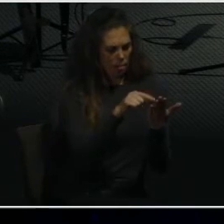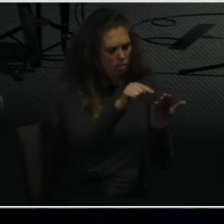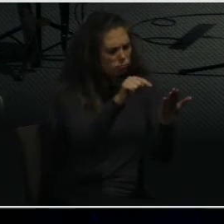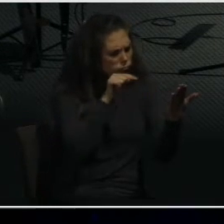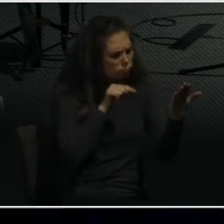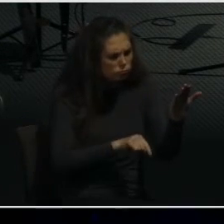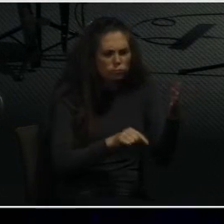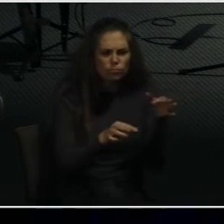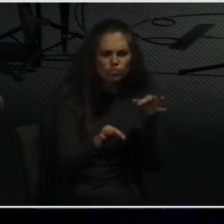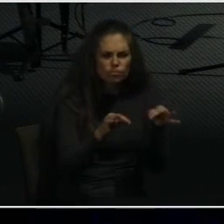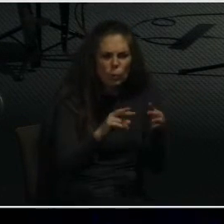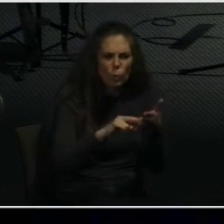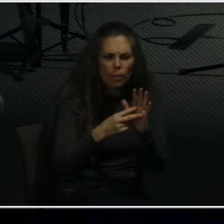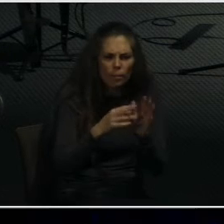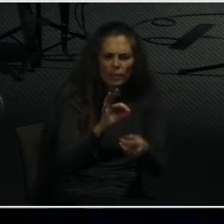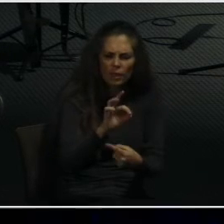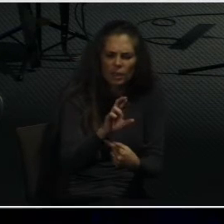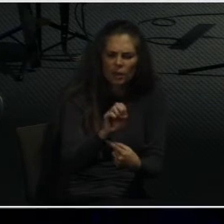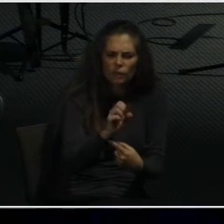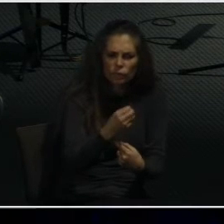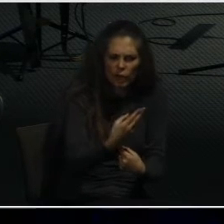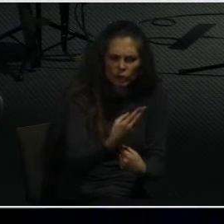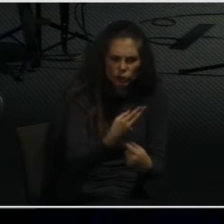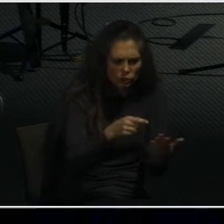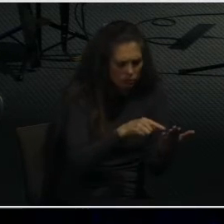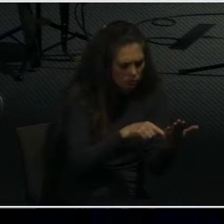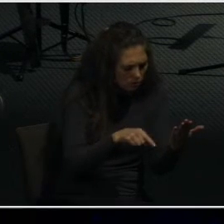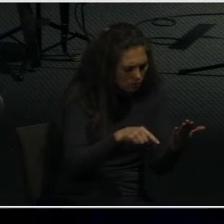and it says, Hebrew will be healed.